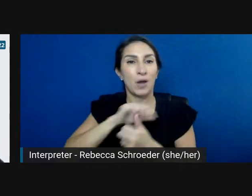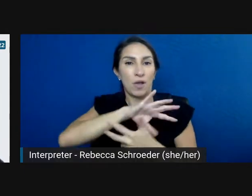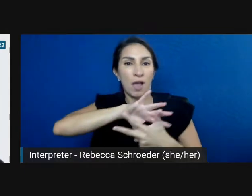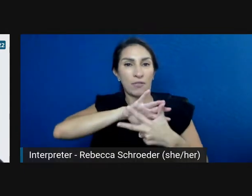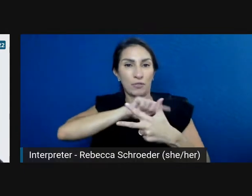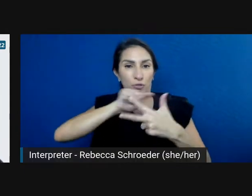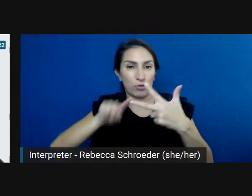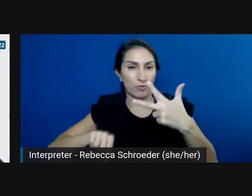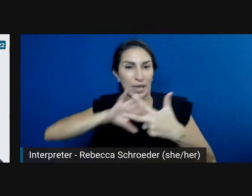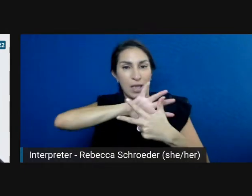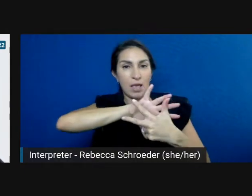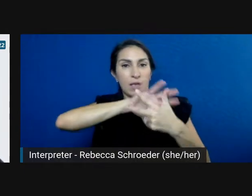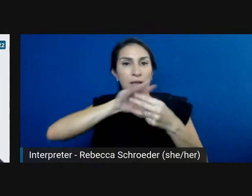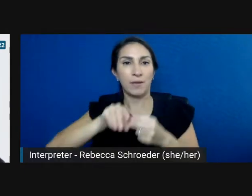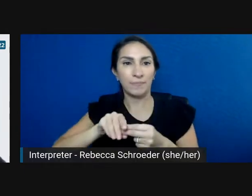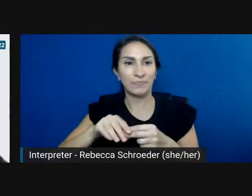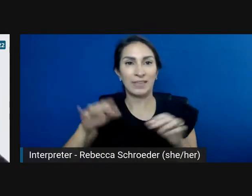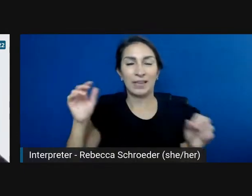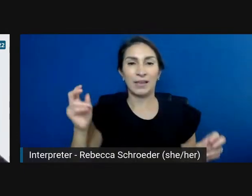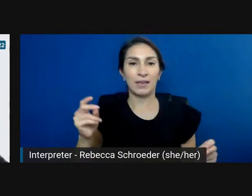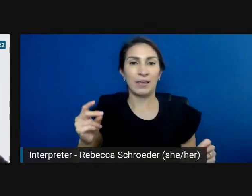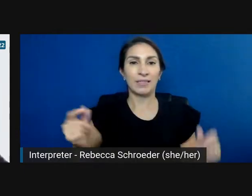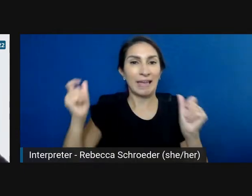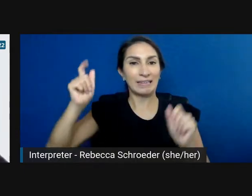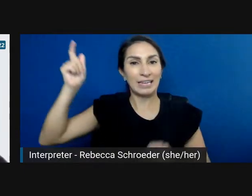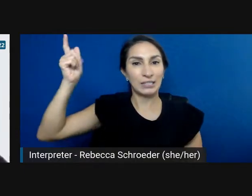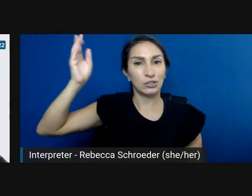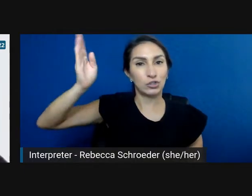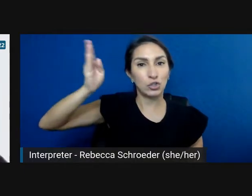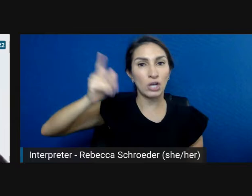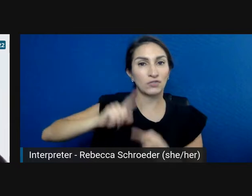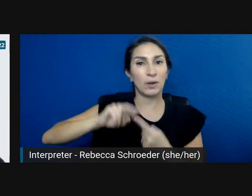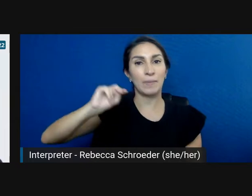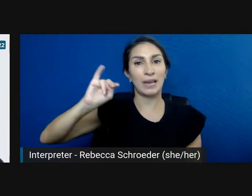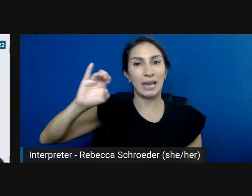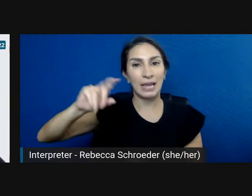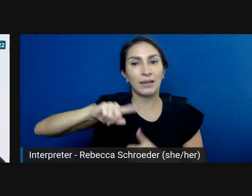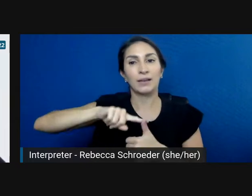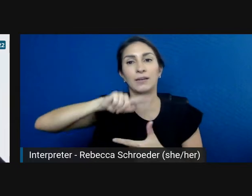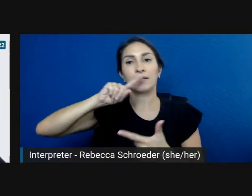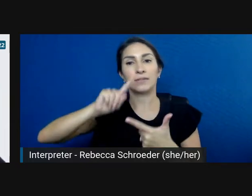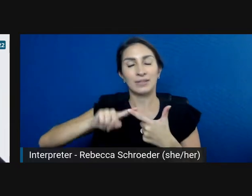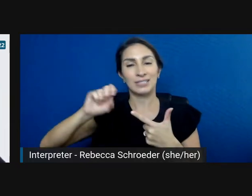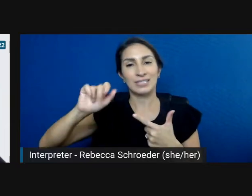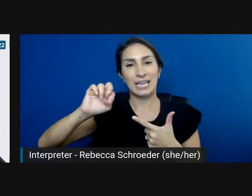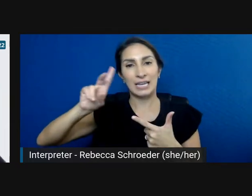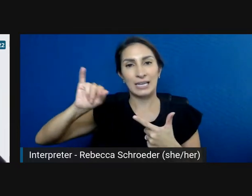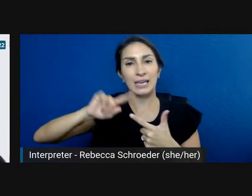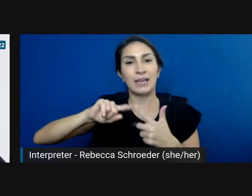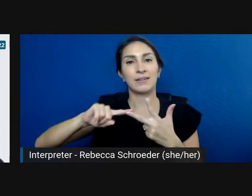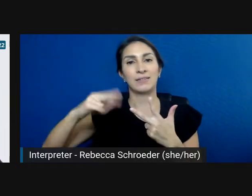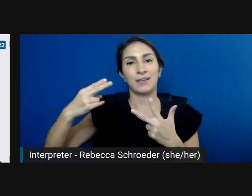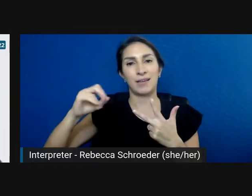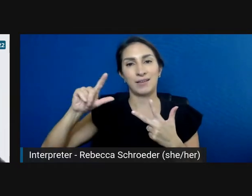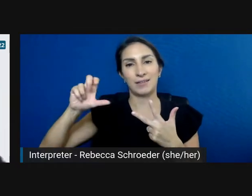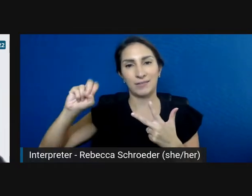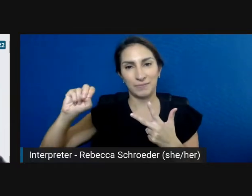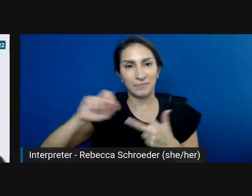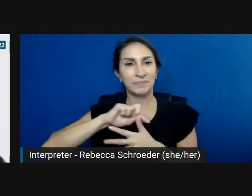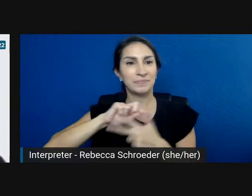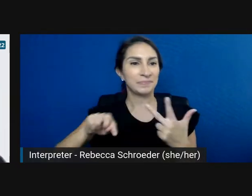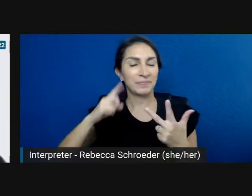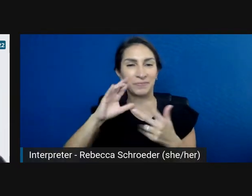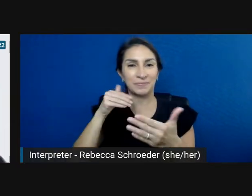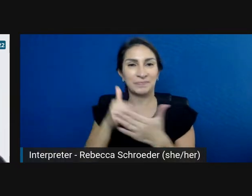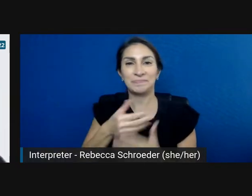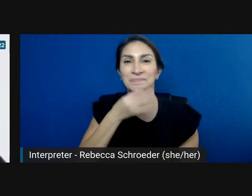different lightning talks from Nick McClure, Sandy Feldman, and Helen Sean. And that will be coming up